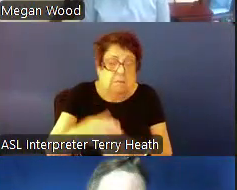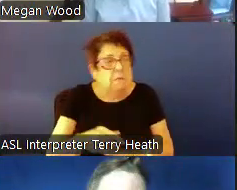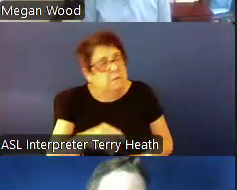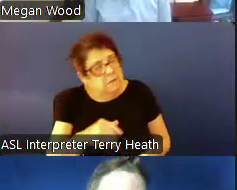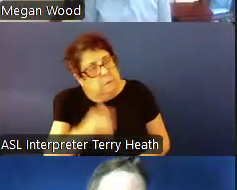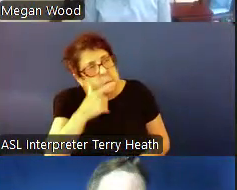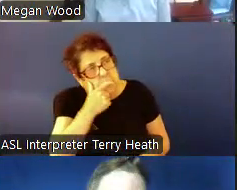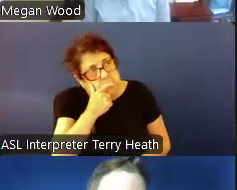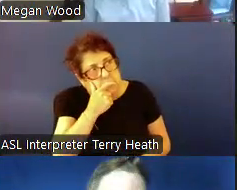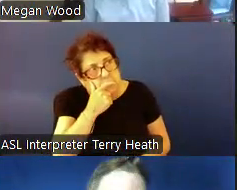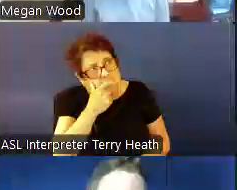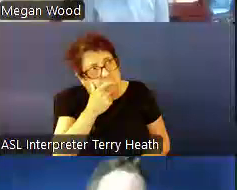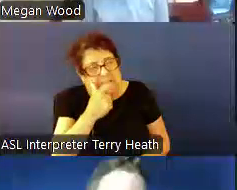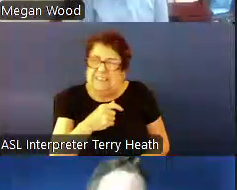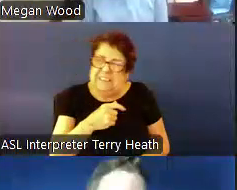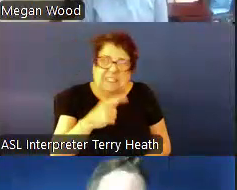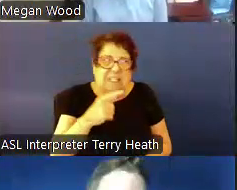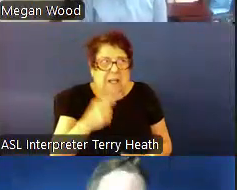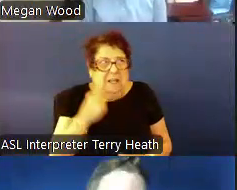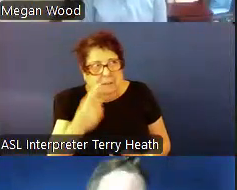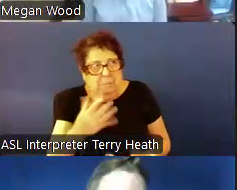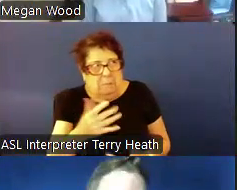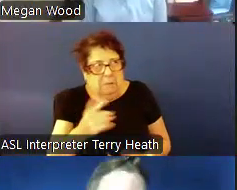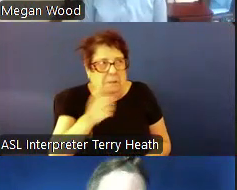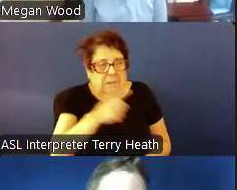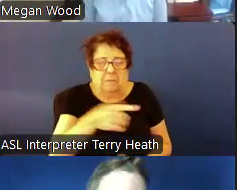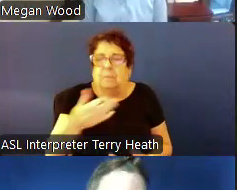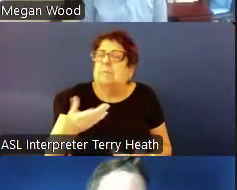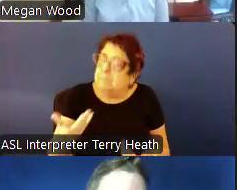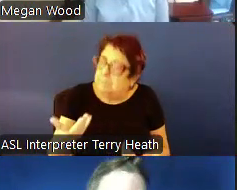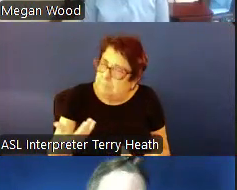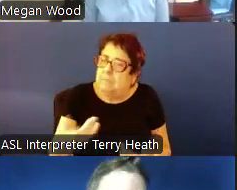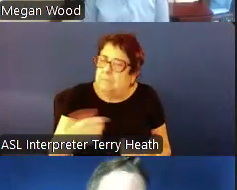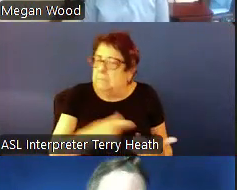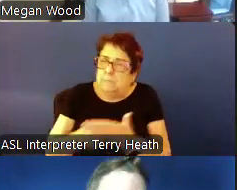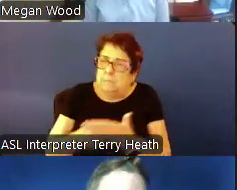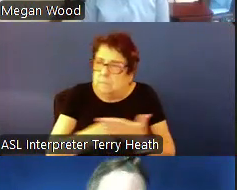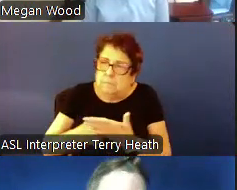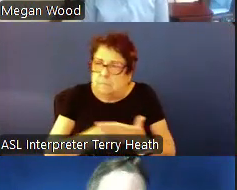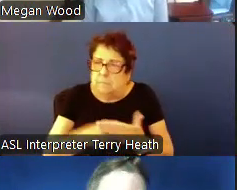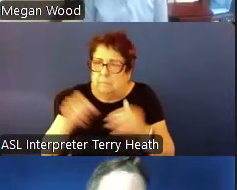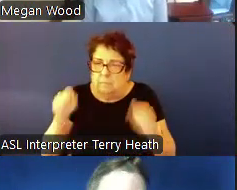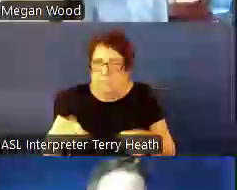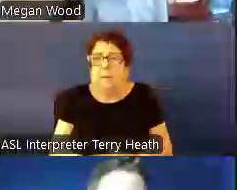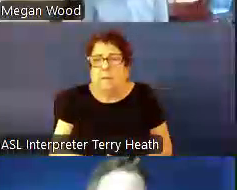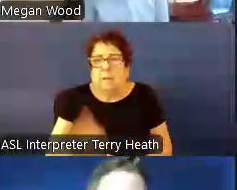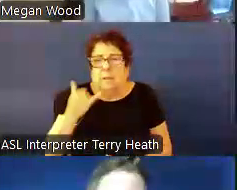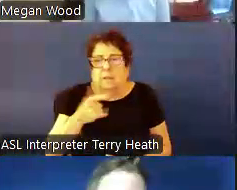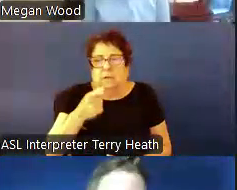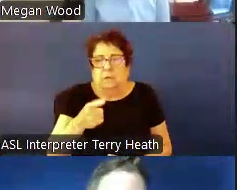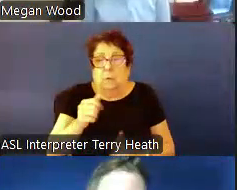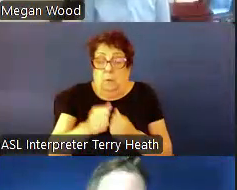And then basically, if she is with the client in person and she can get that documentation and a release of information